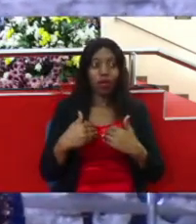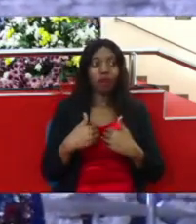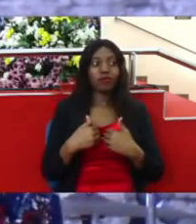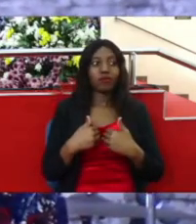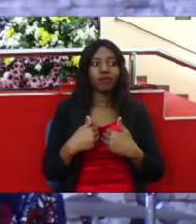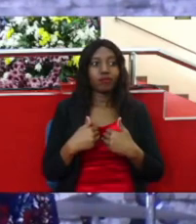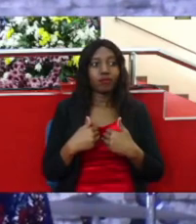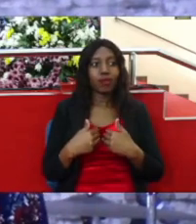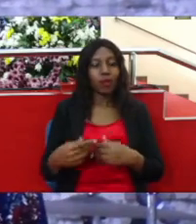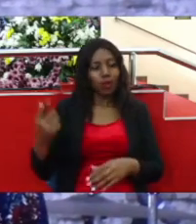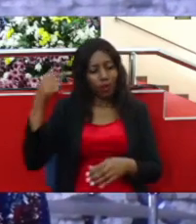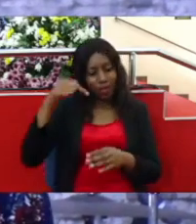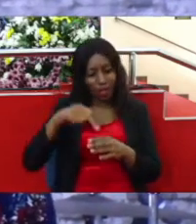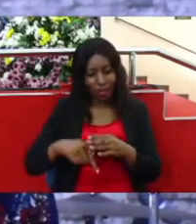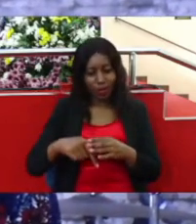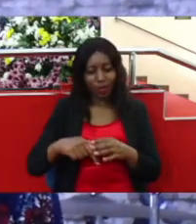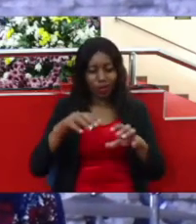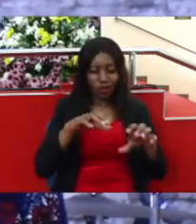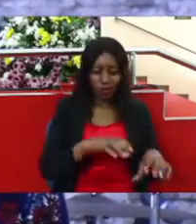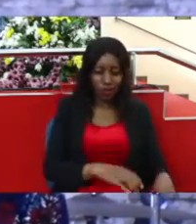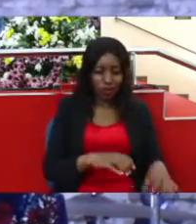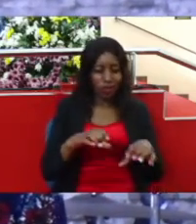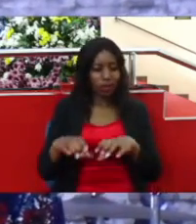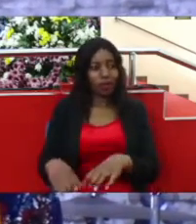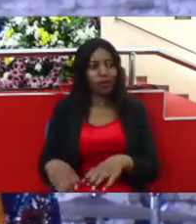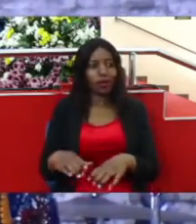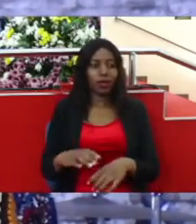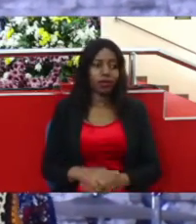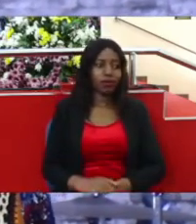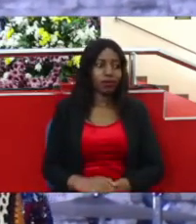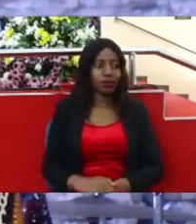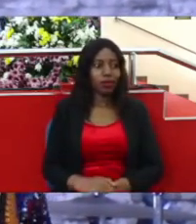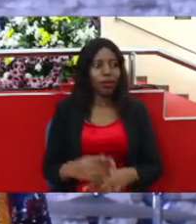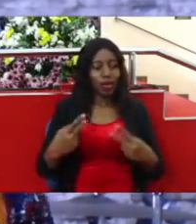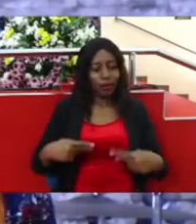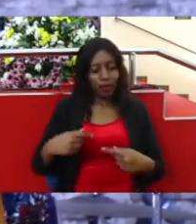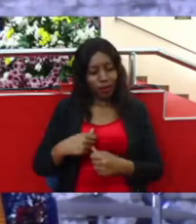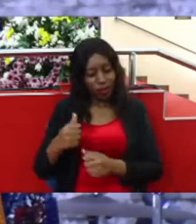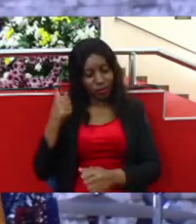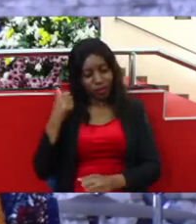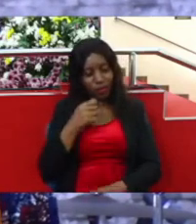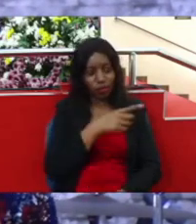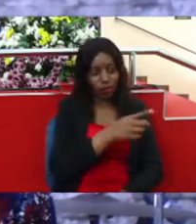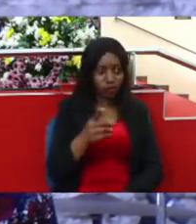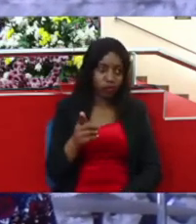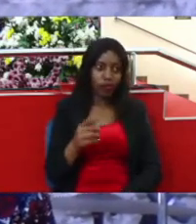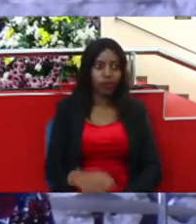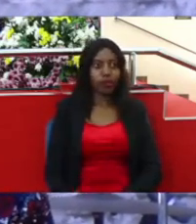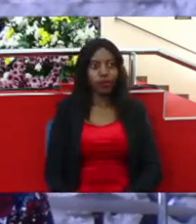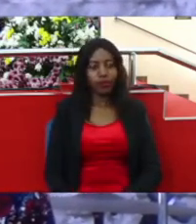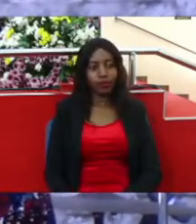storms. Unaingia kwenye dhoruba. You are ostracized by other people. Ni unakataliwa na watu wengine. They cast lots